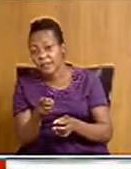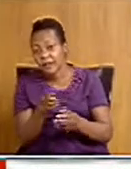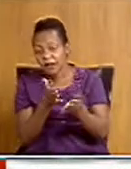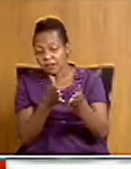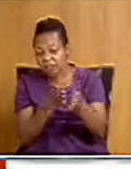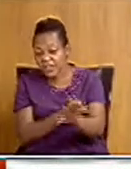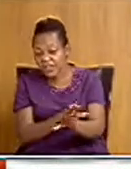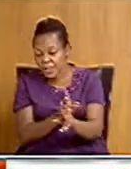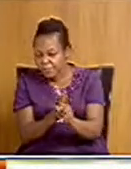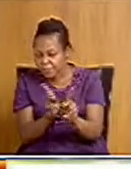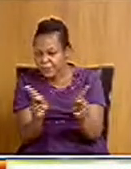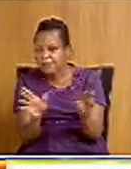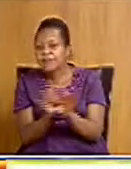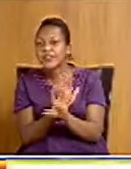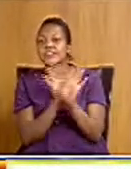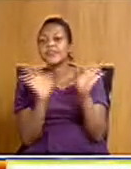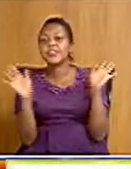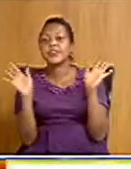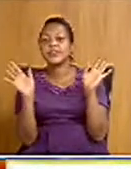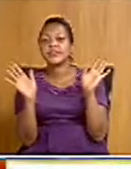you die peacefully,